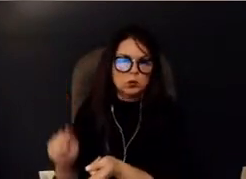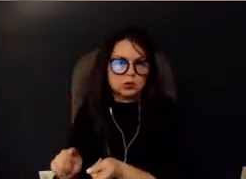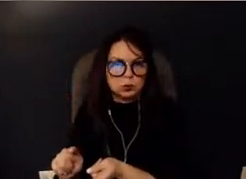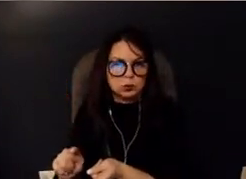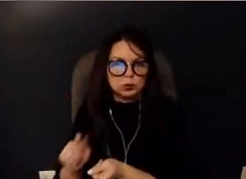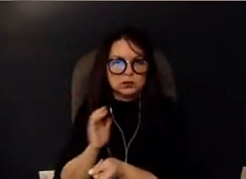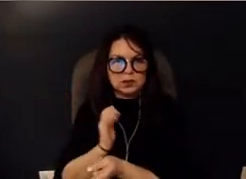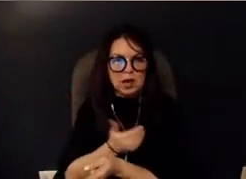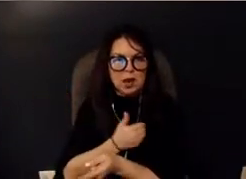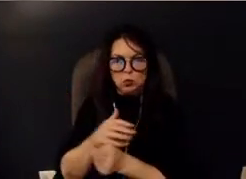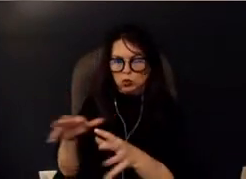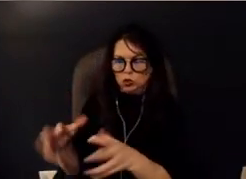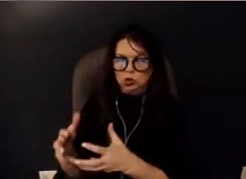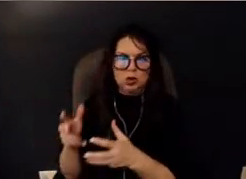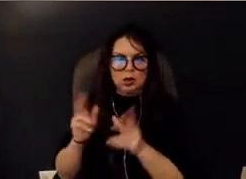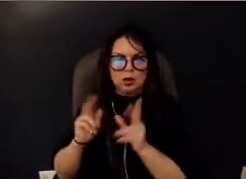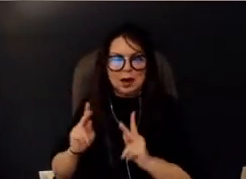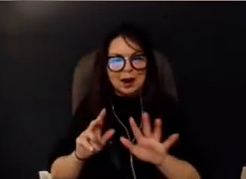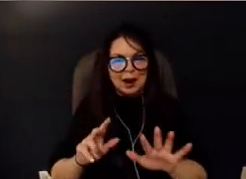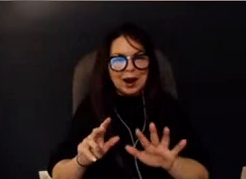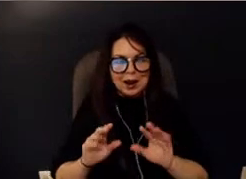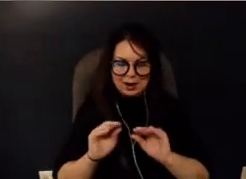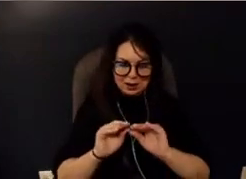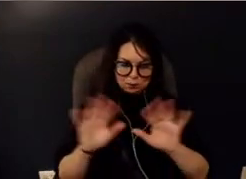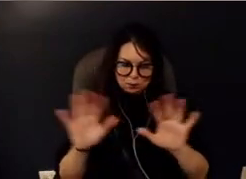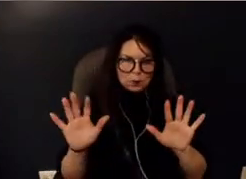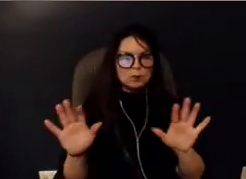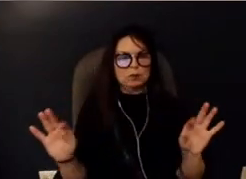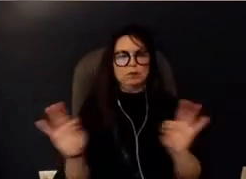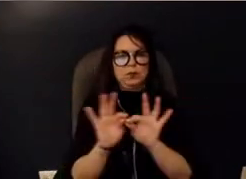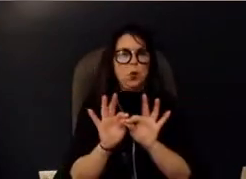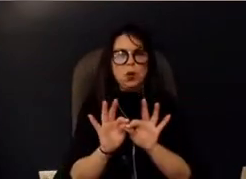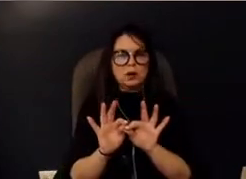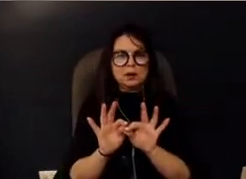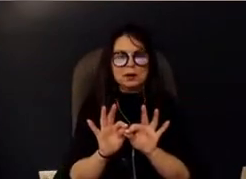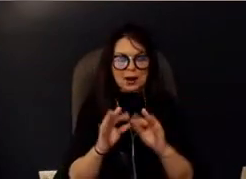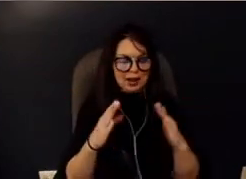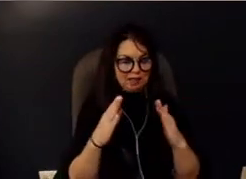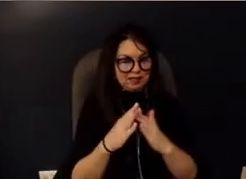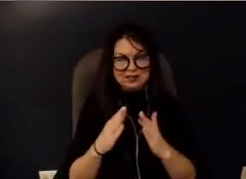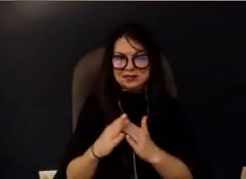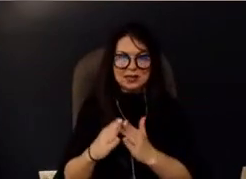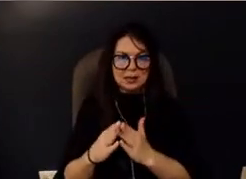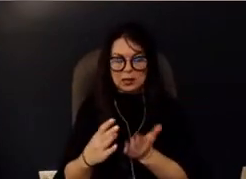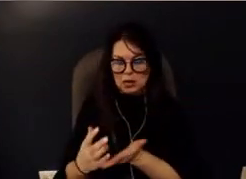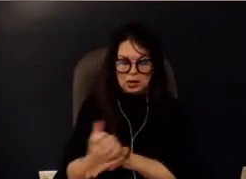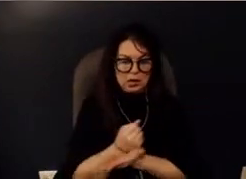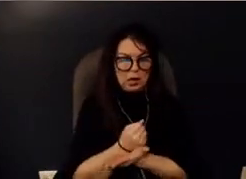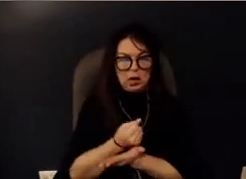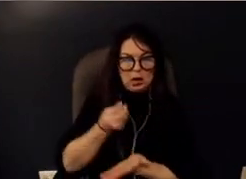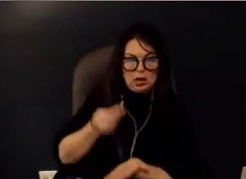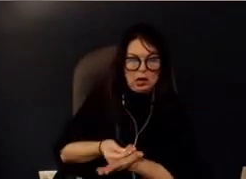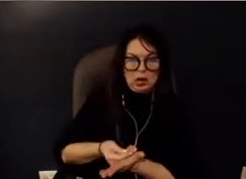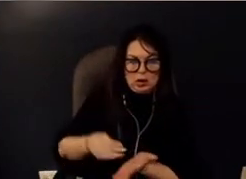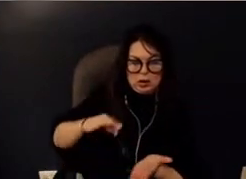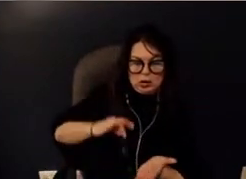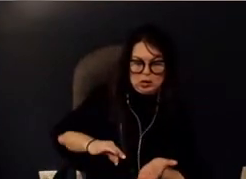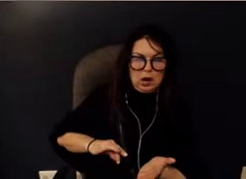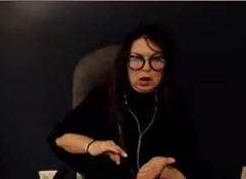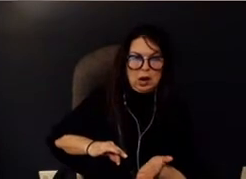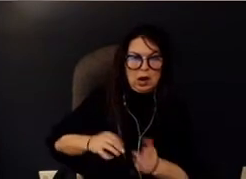very clear that the city does not make money on inspections. It would be illegal to do